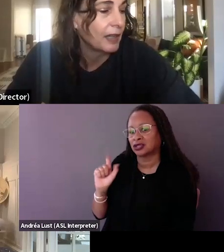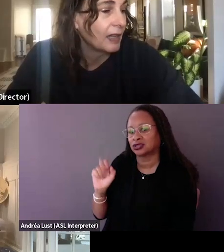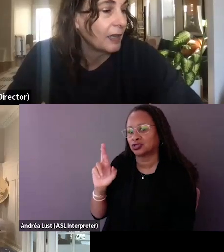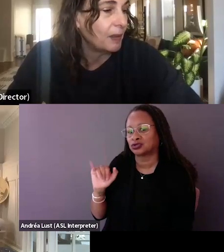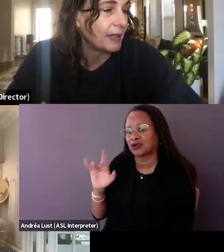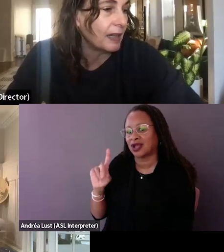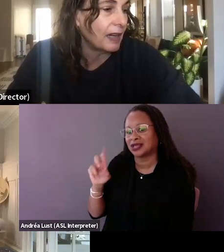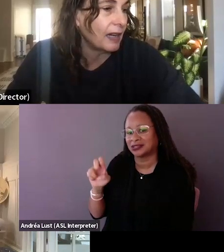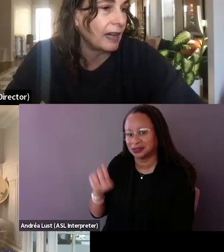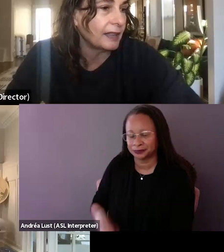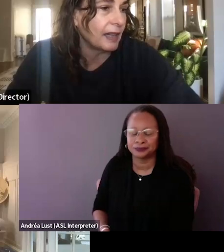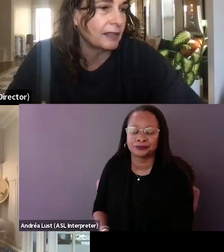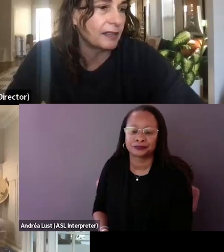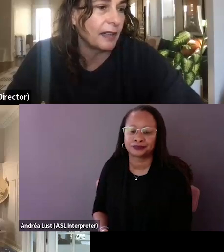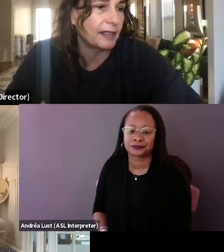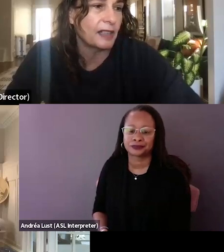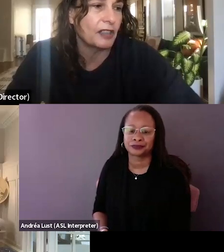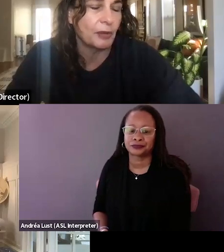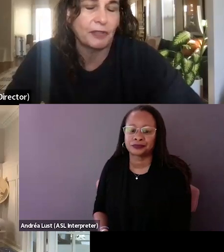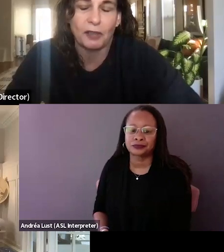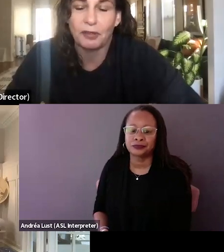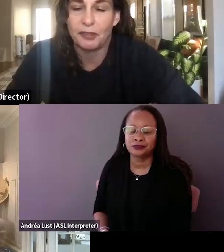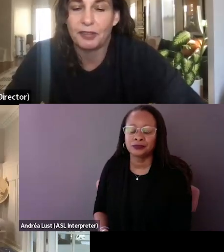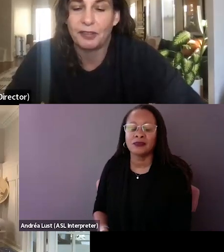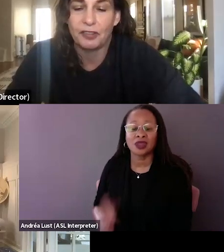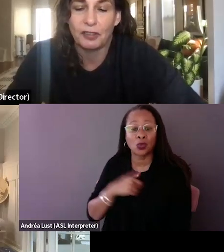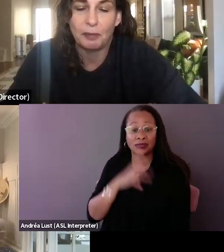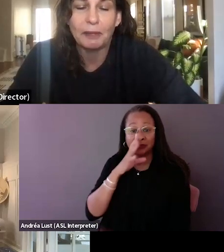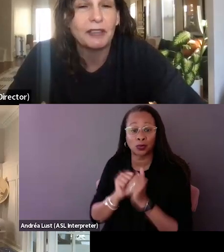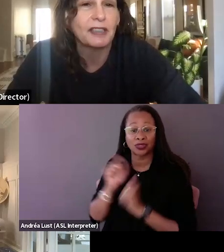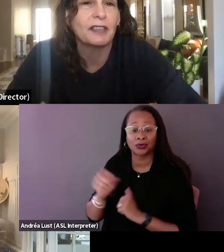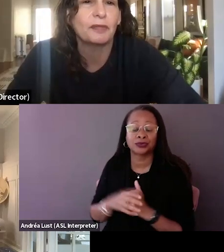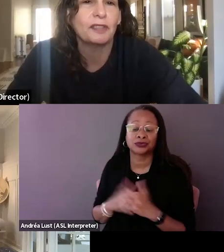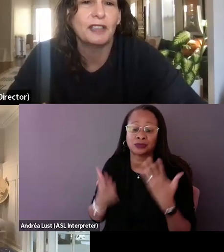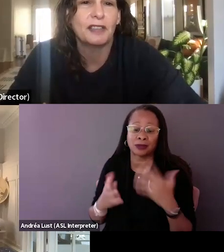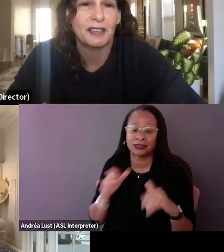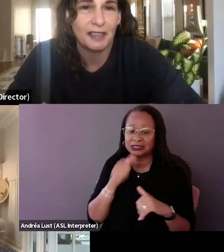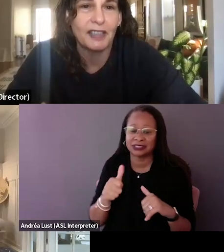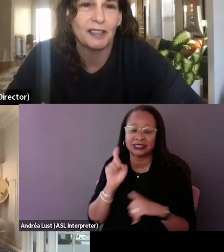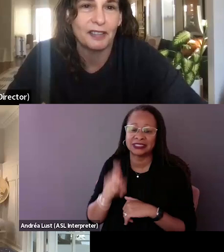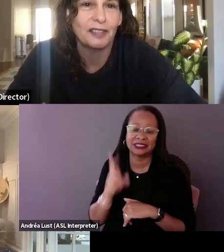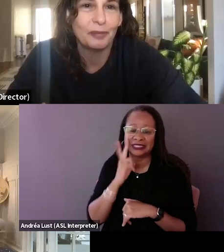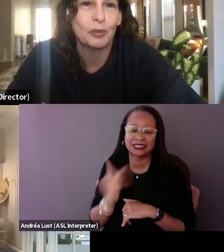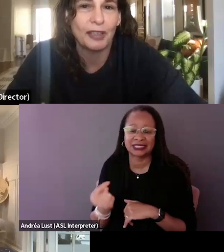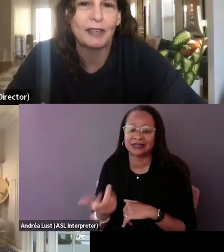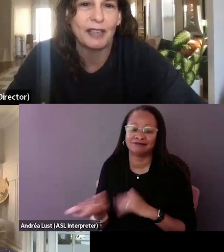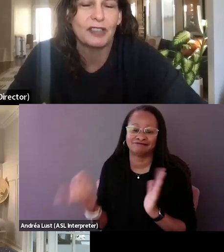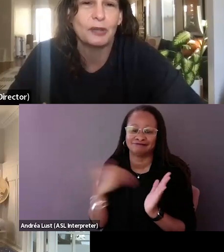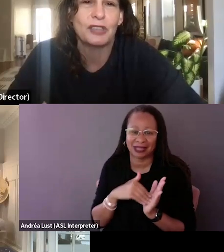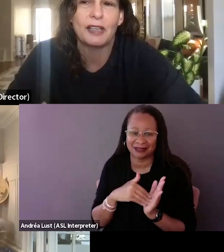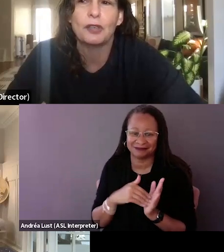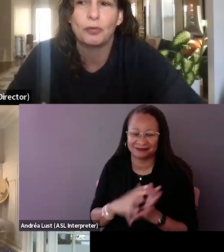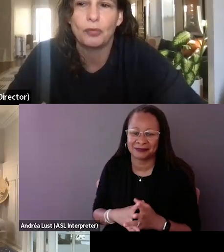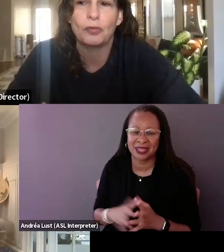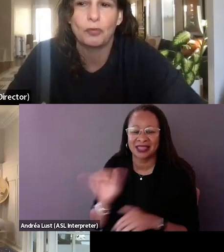fall, but I think, you know, we've talked with her. She probably doesn't need to see it more. Like